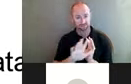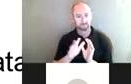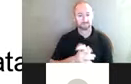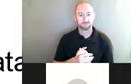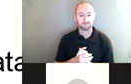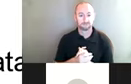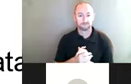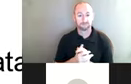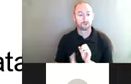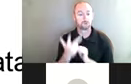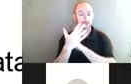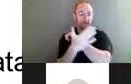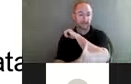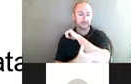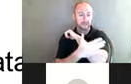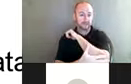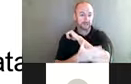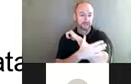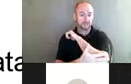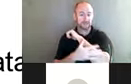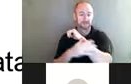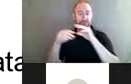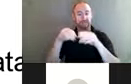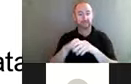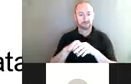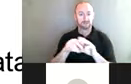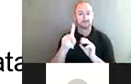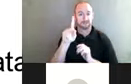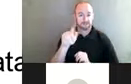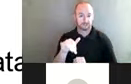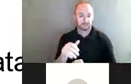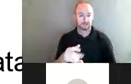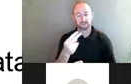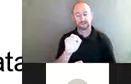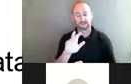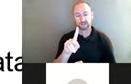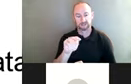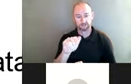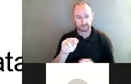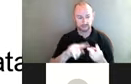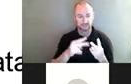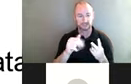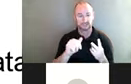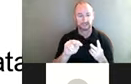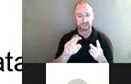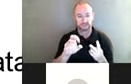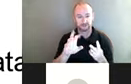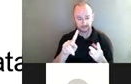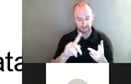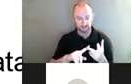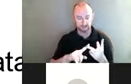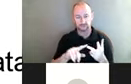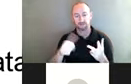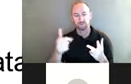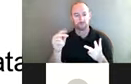Only three counties within the state of Kentucky, Hickman, Hancock, and Elliott, have rates that are lower than the